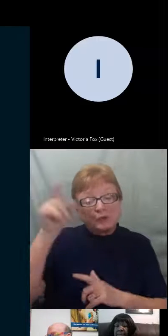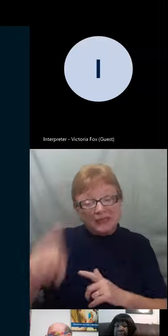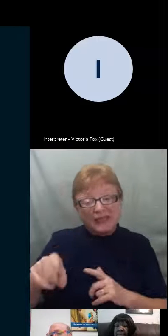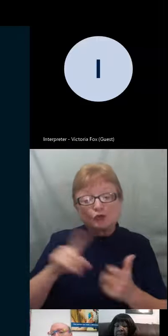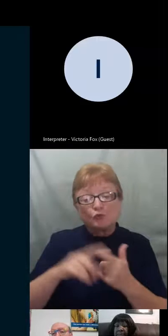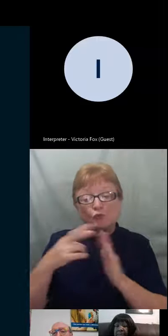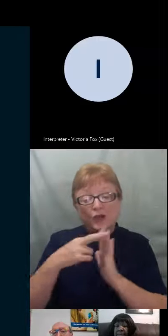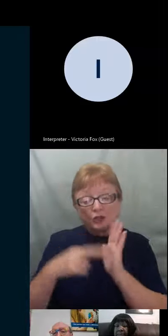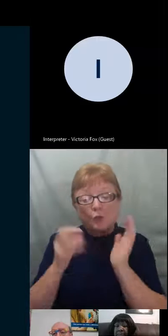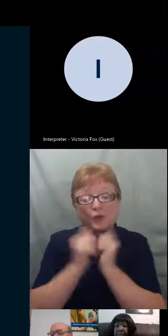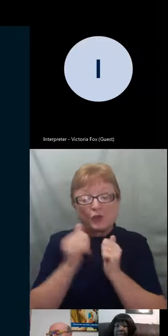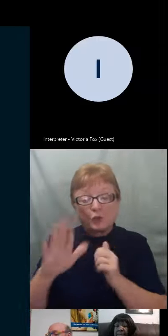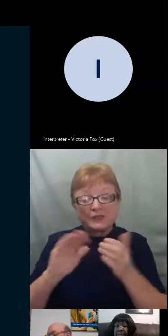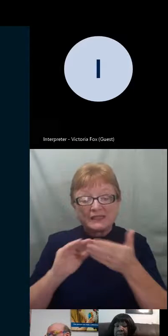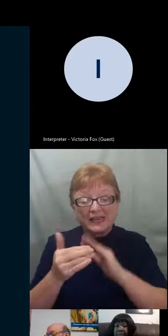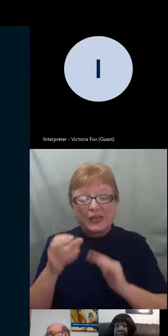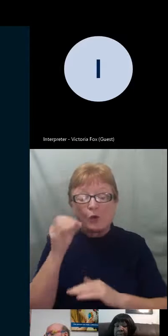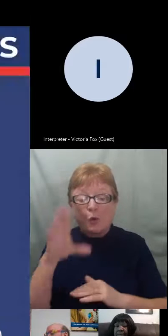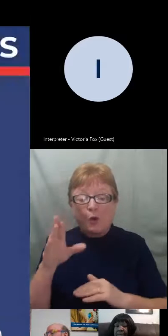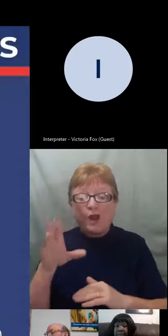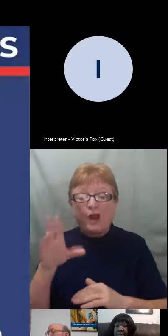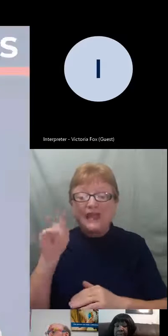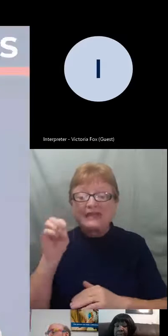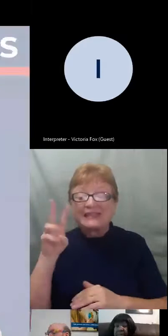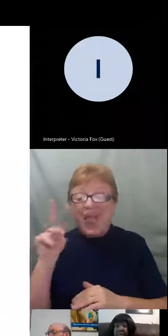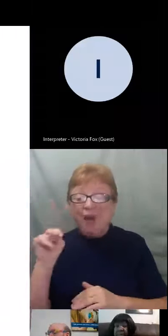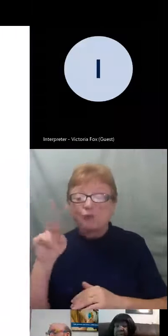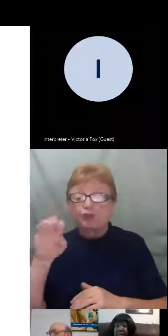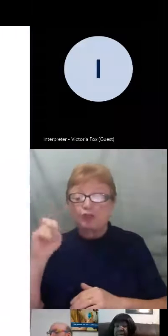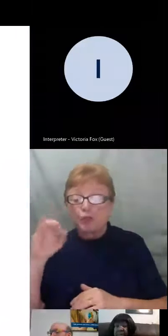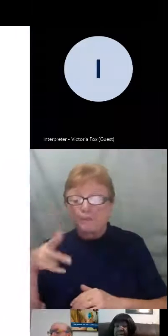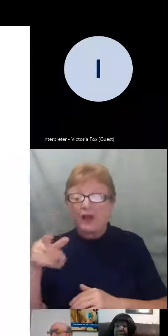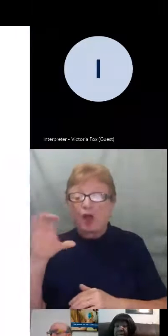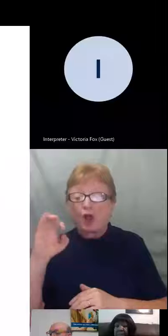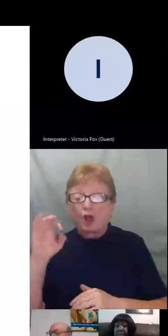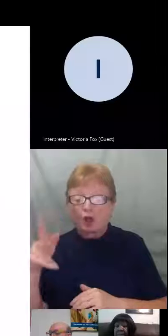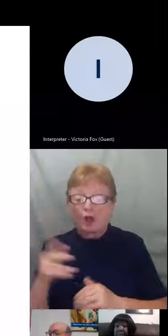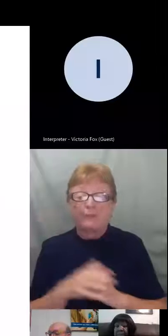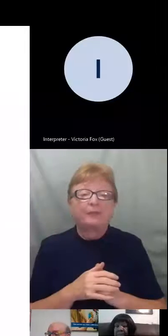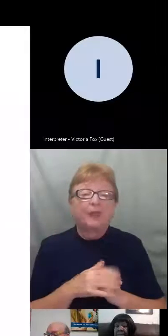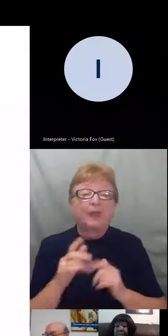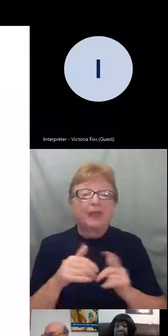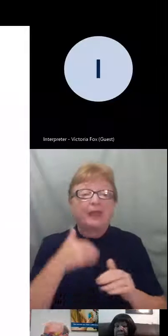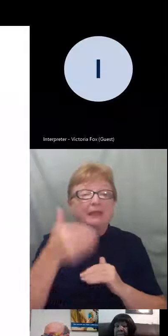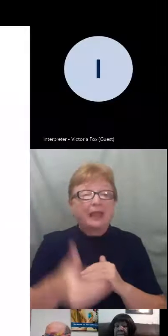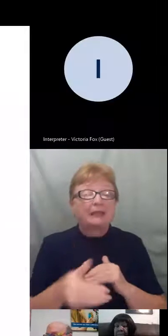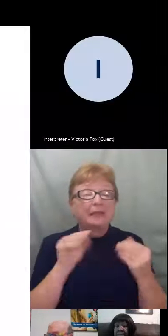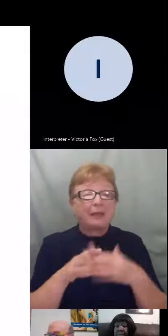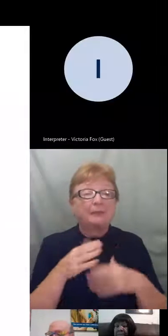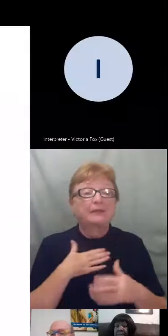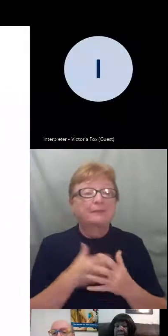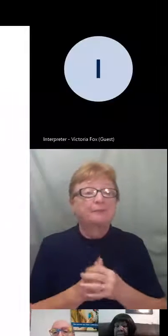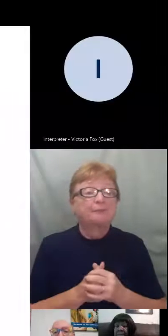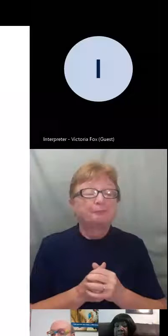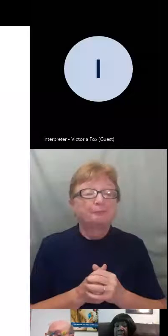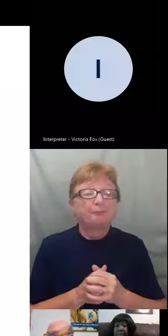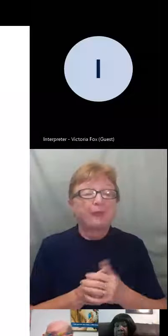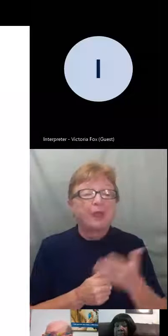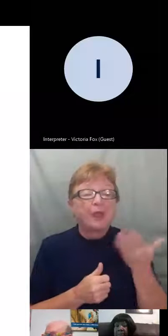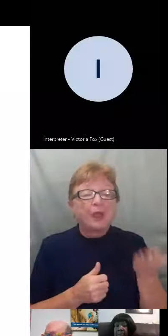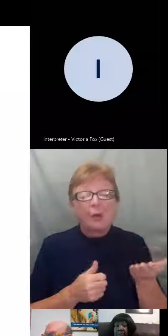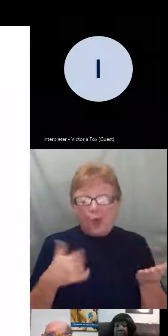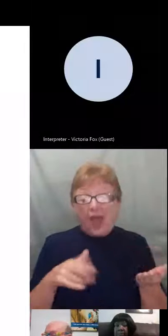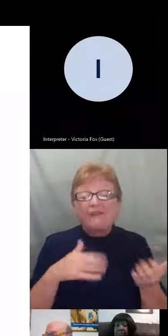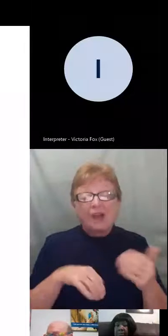with your city or township clerk. Next page, please. Next slide. We will have